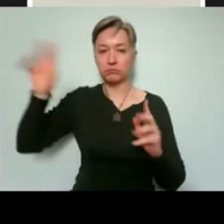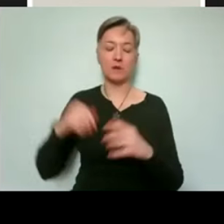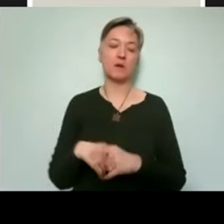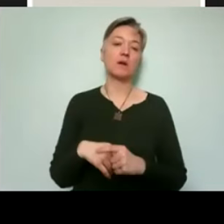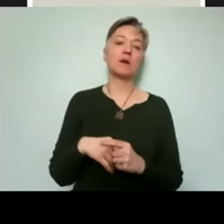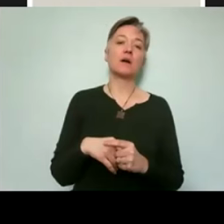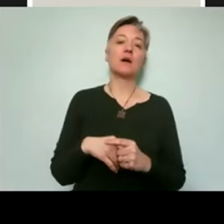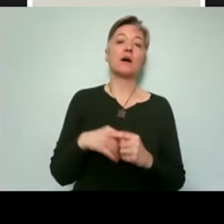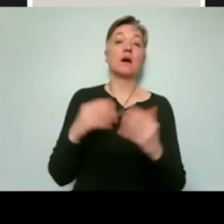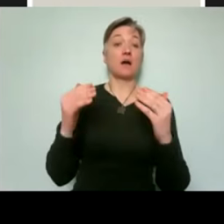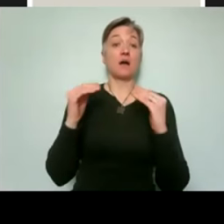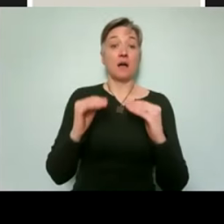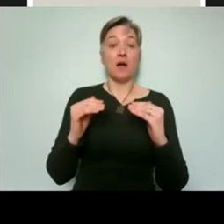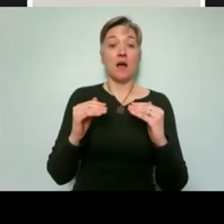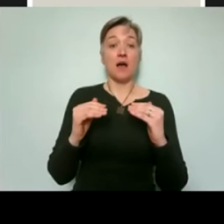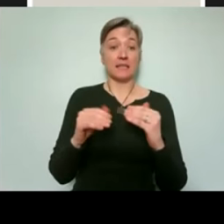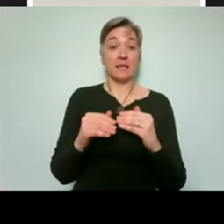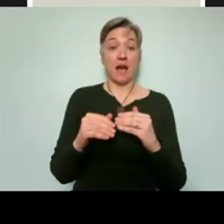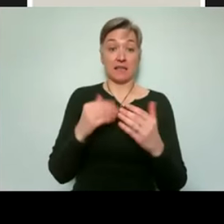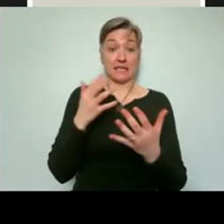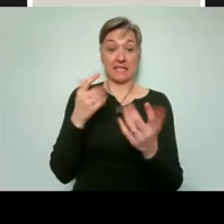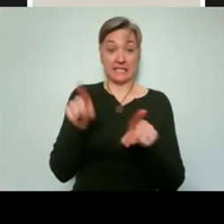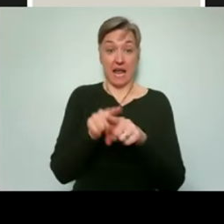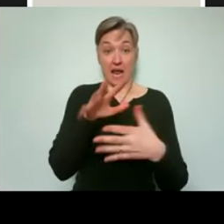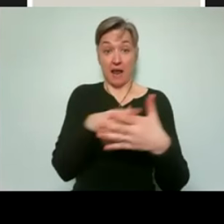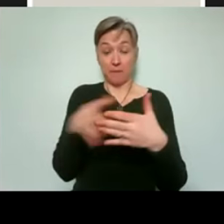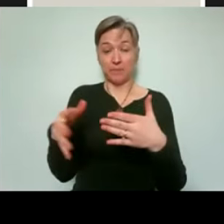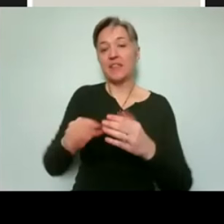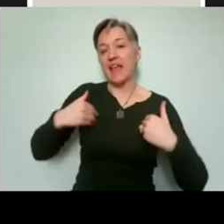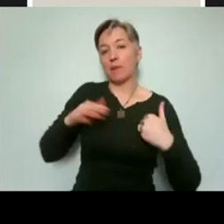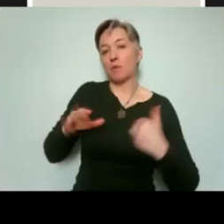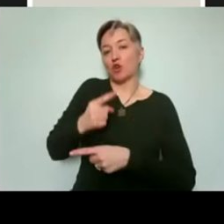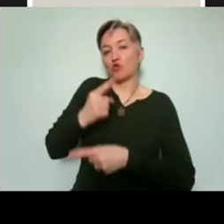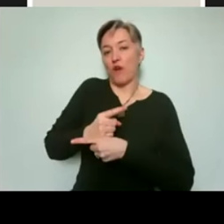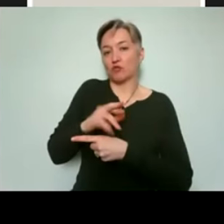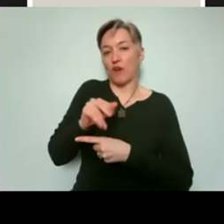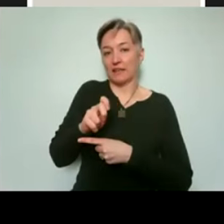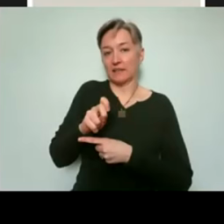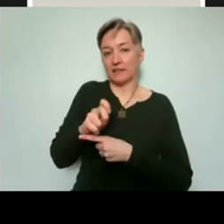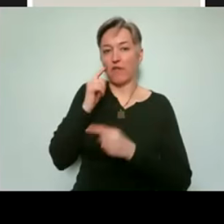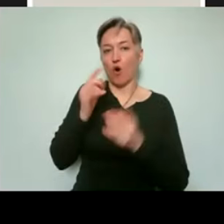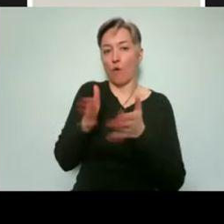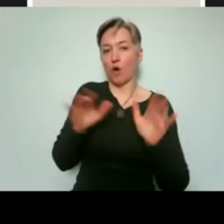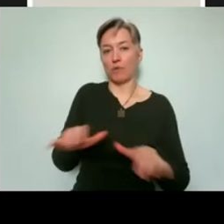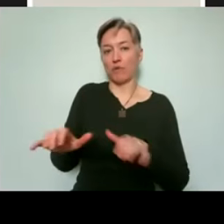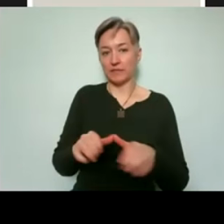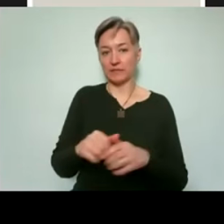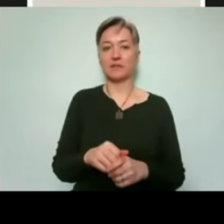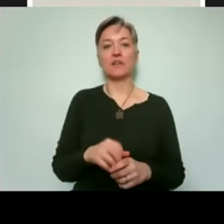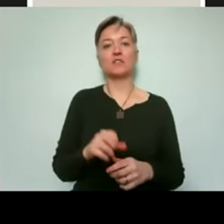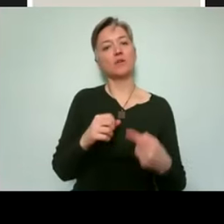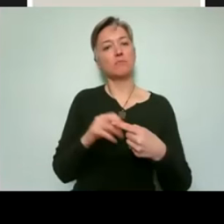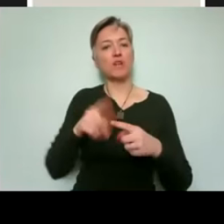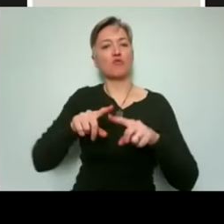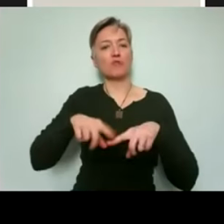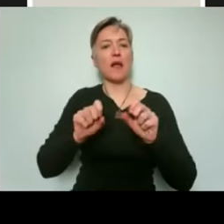And then we plotted alongside that the animal's correct rate, so its overall performance. And this is a pretty reliable effect.